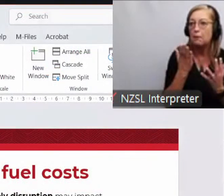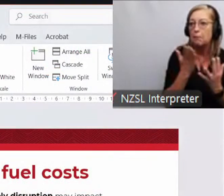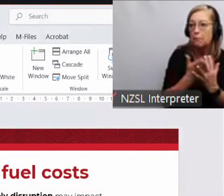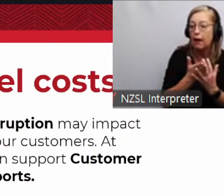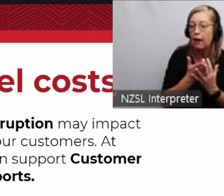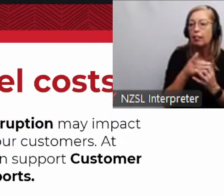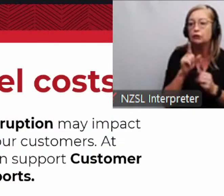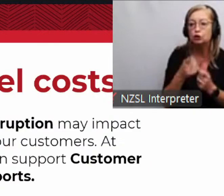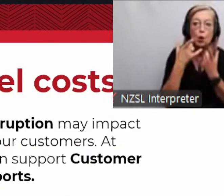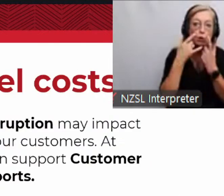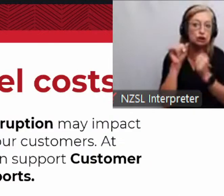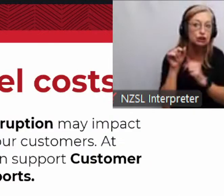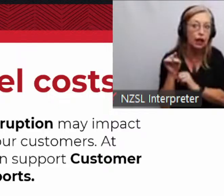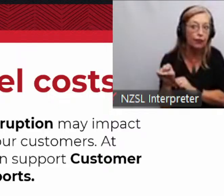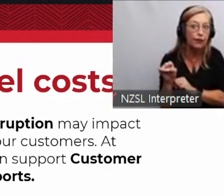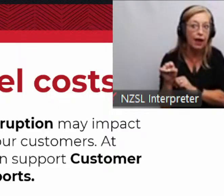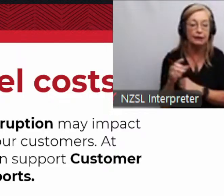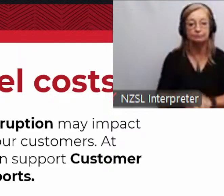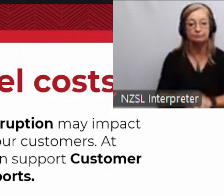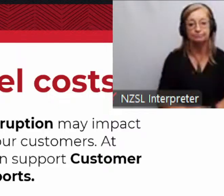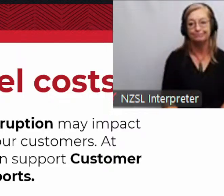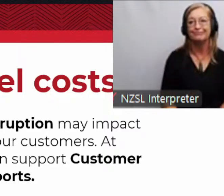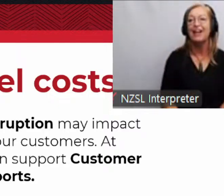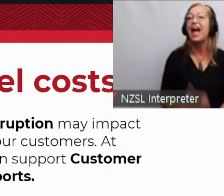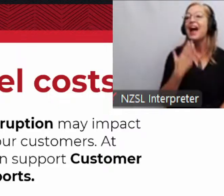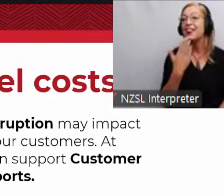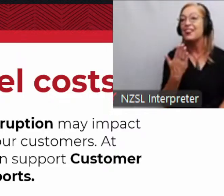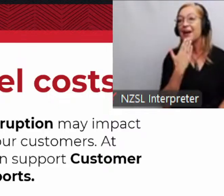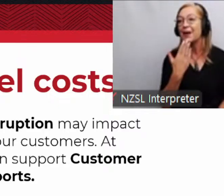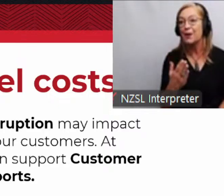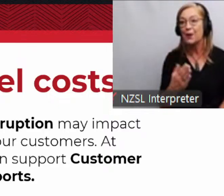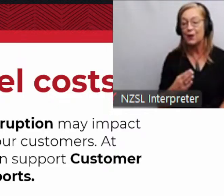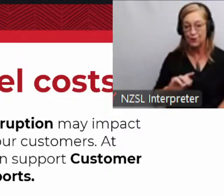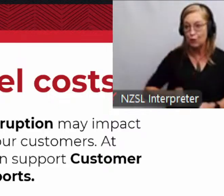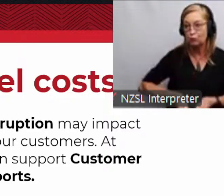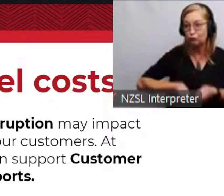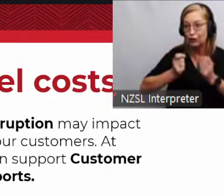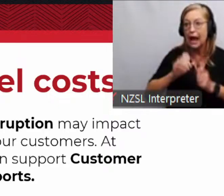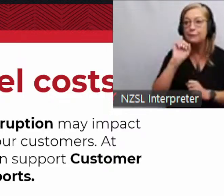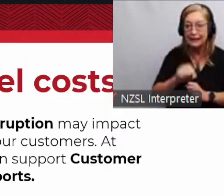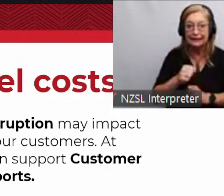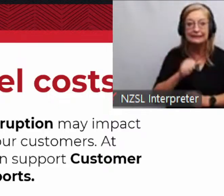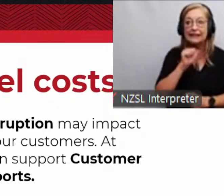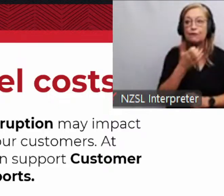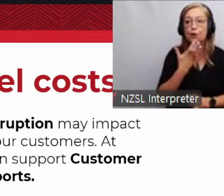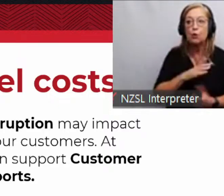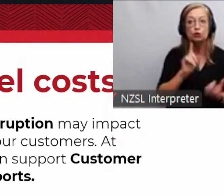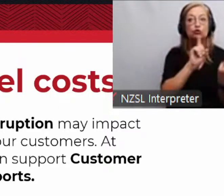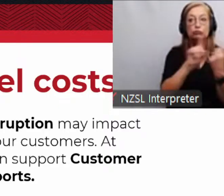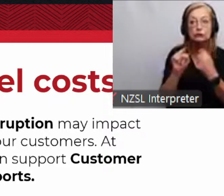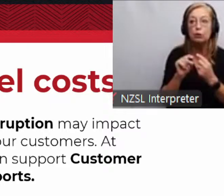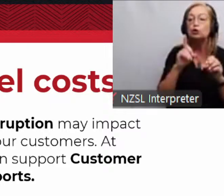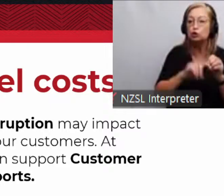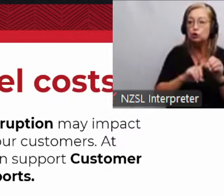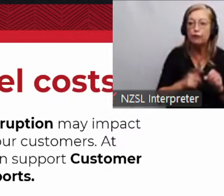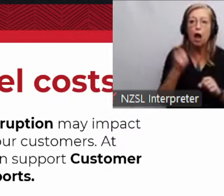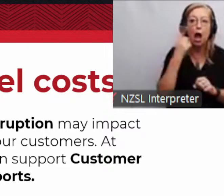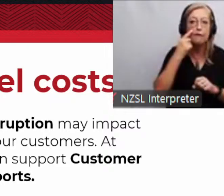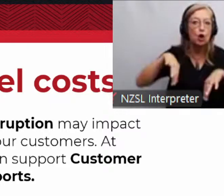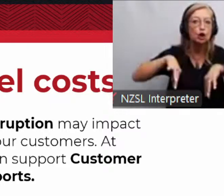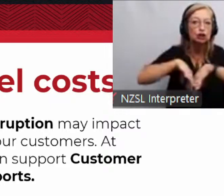Speaking, fantastic. Thank you for pointing that out. Yes, please, if you want to respond to the survey, please do check your junk mail.